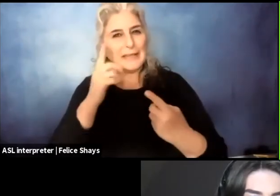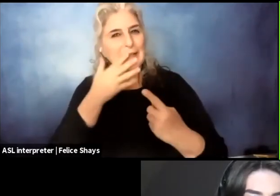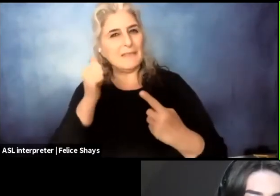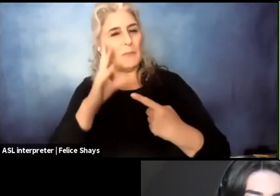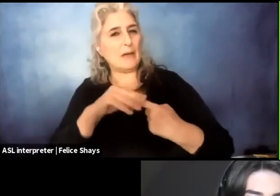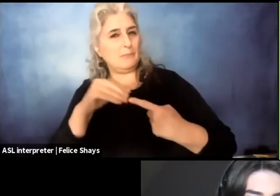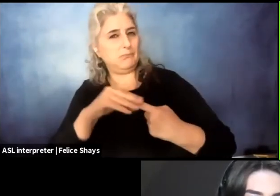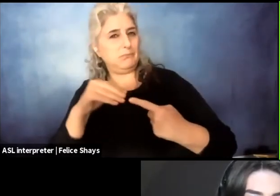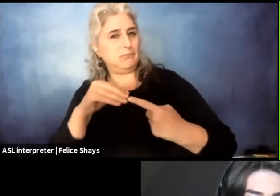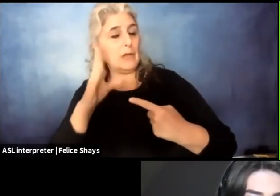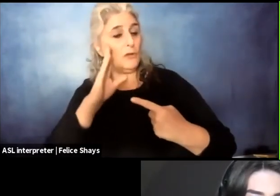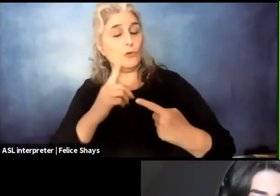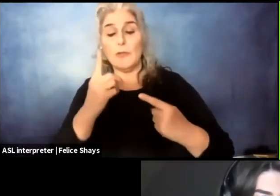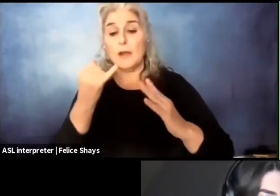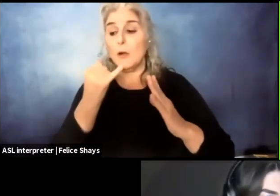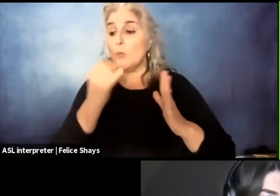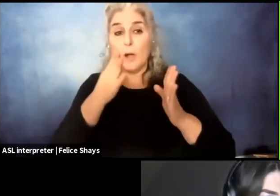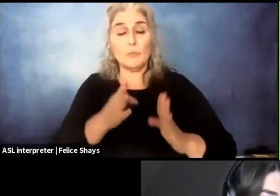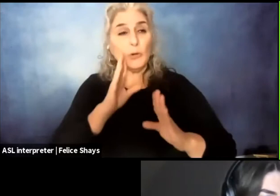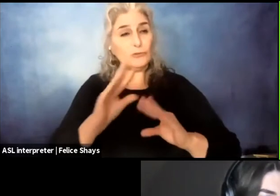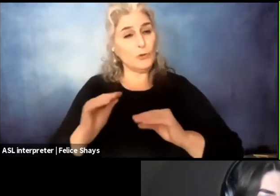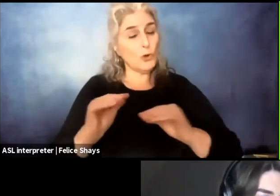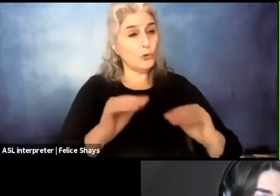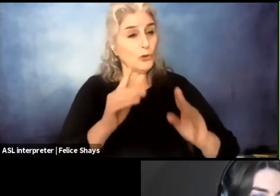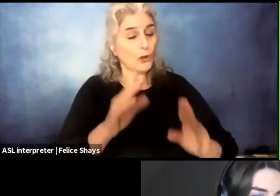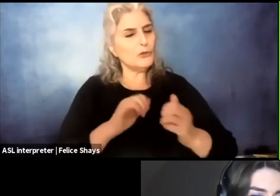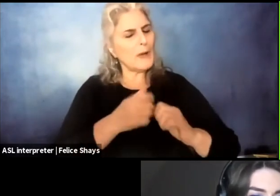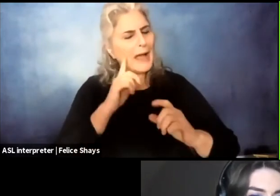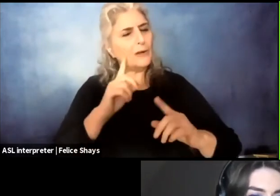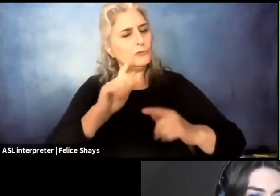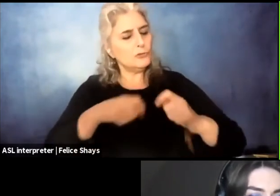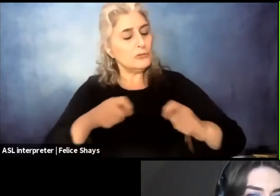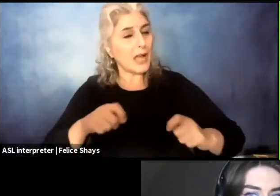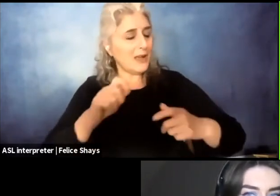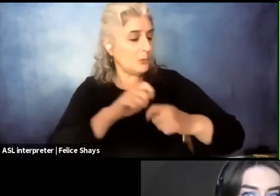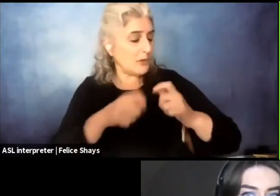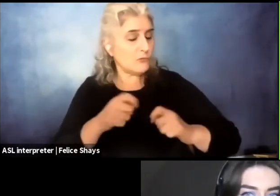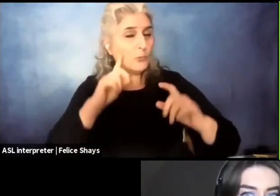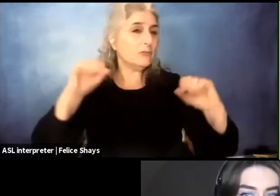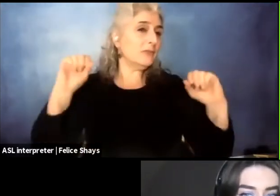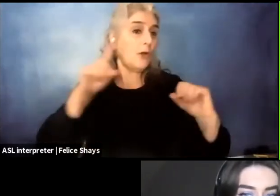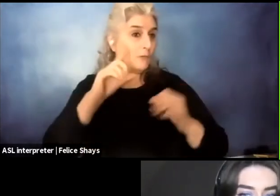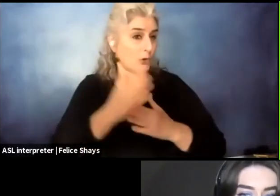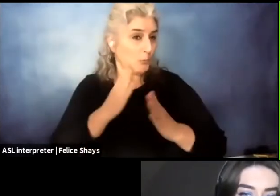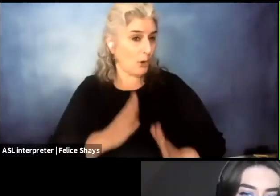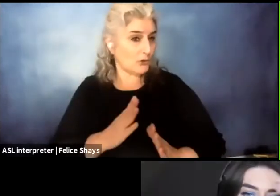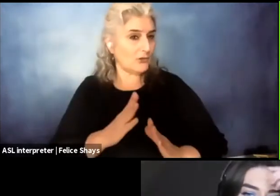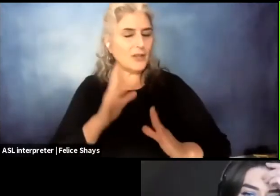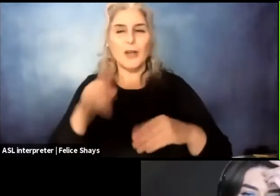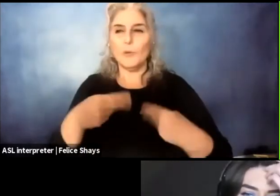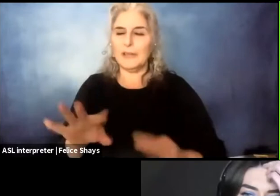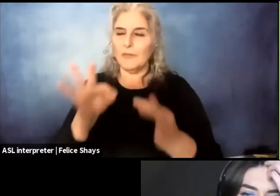The shibari artist who taught you how to tie your partner up. A perfect reason to